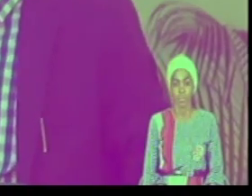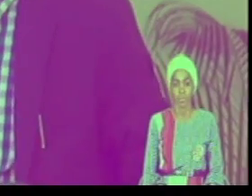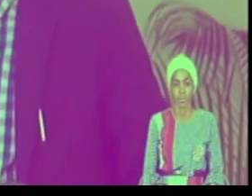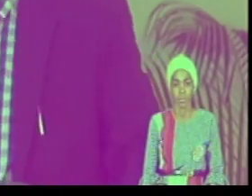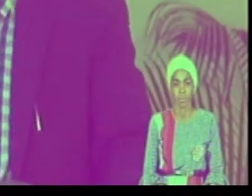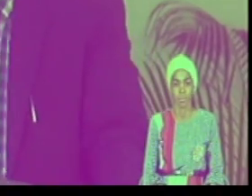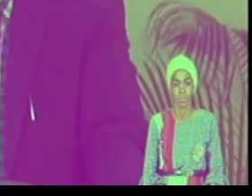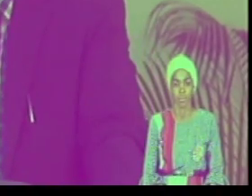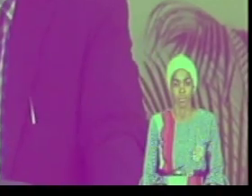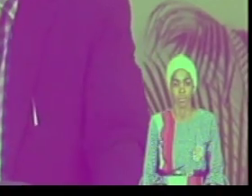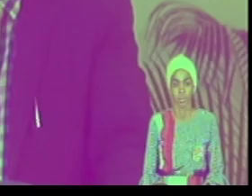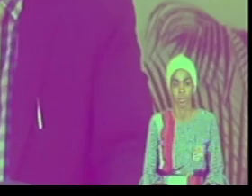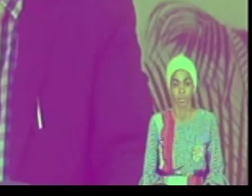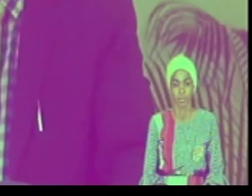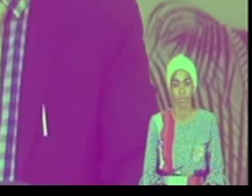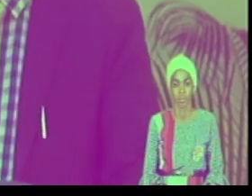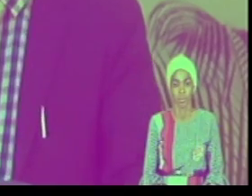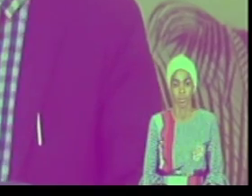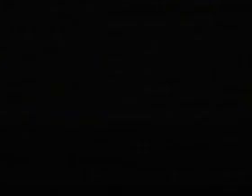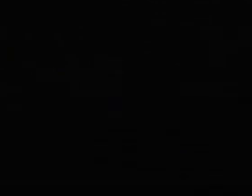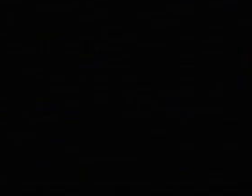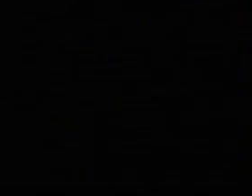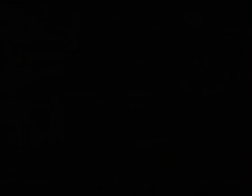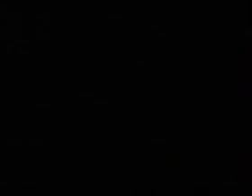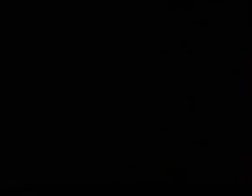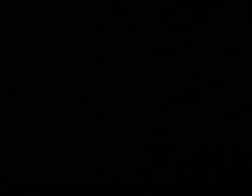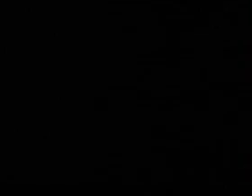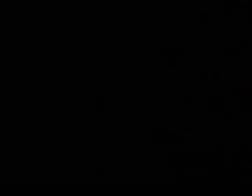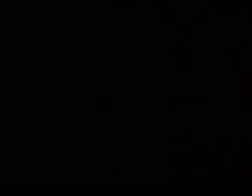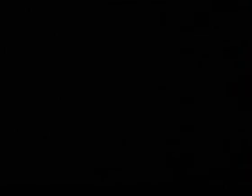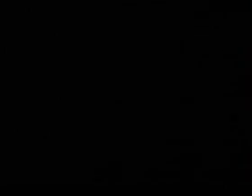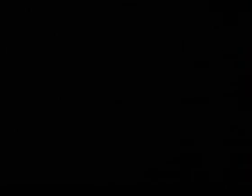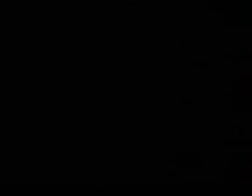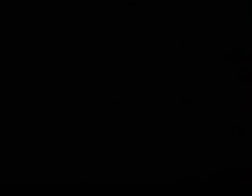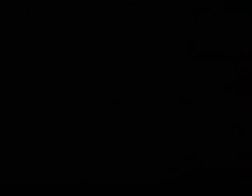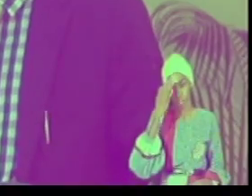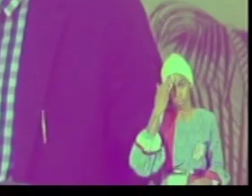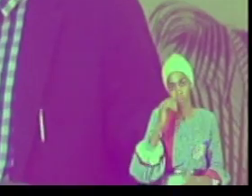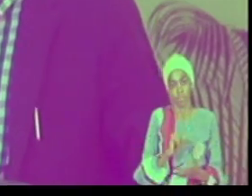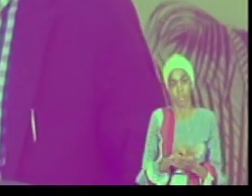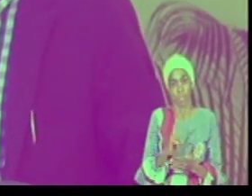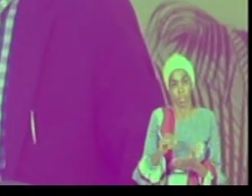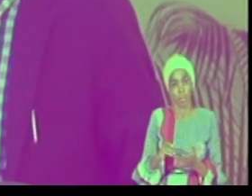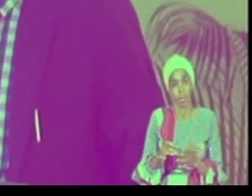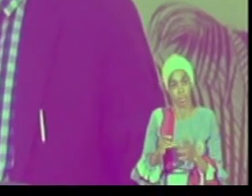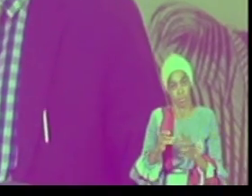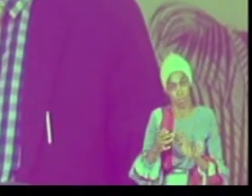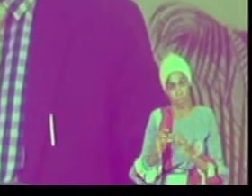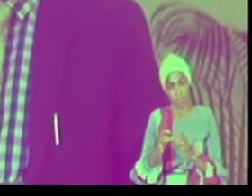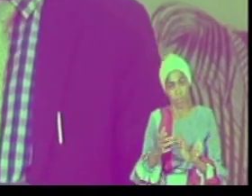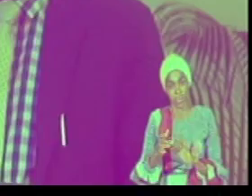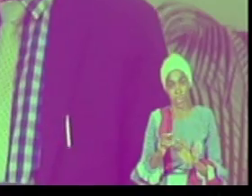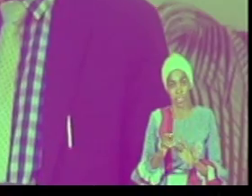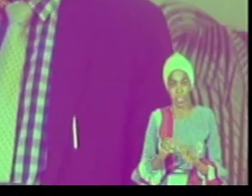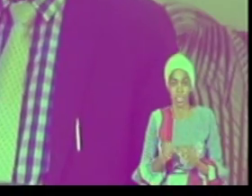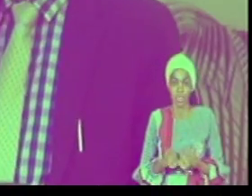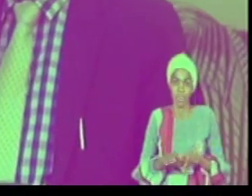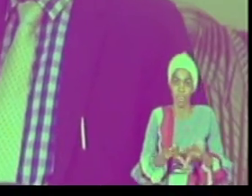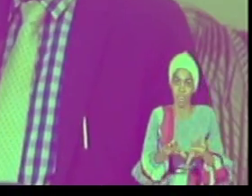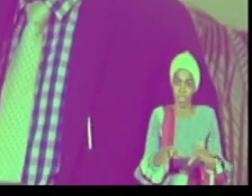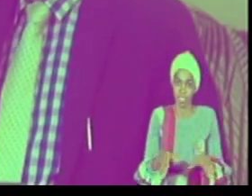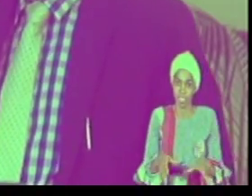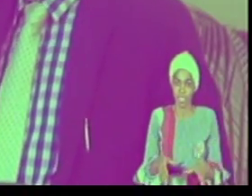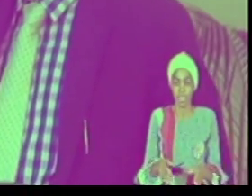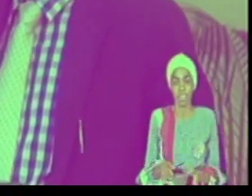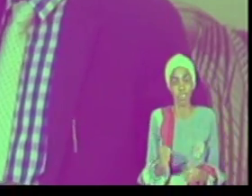to have opportunity to ask their question. So if you have a guest speaker, quickly make your way